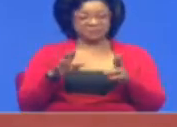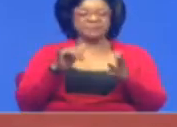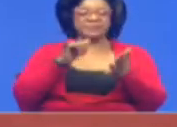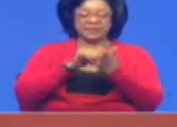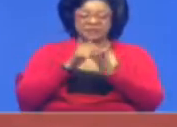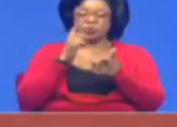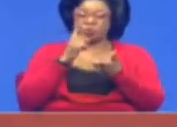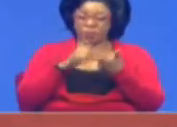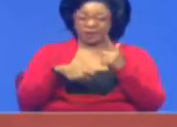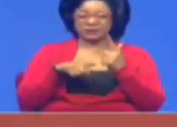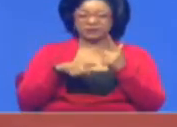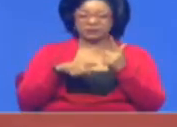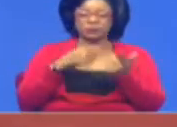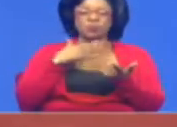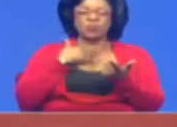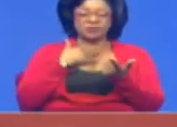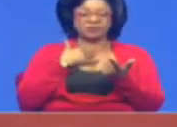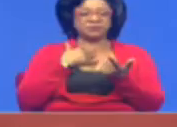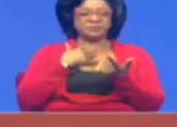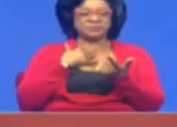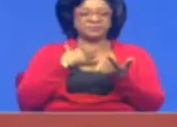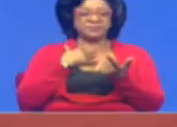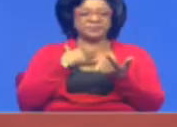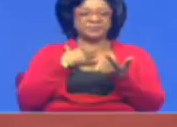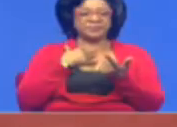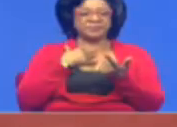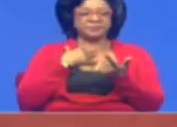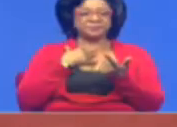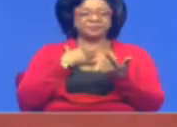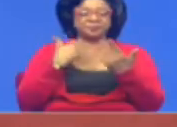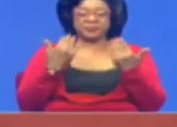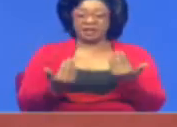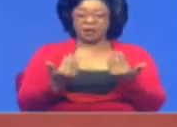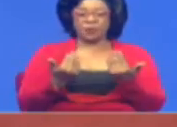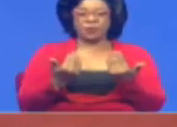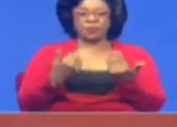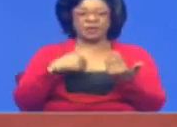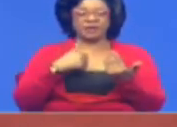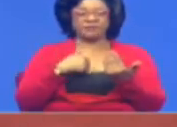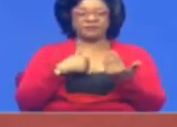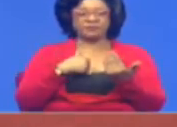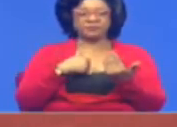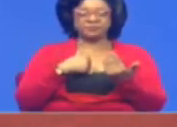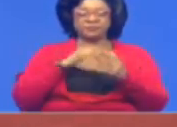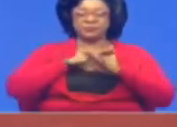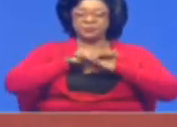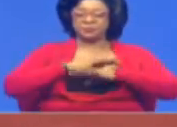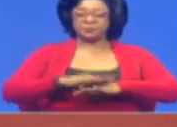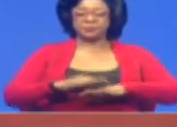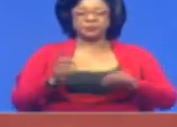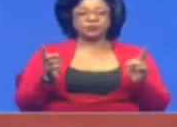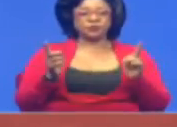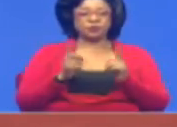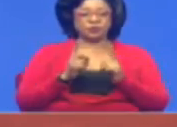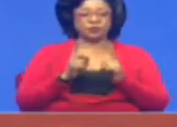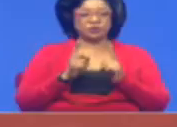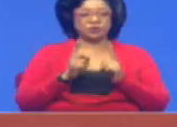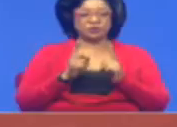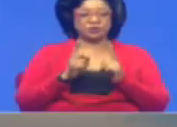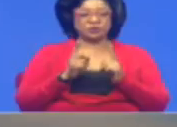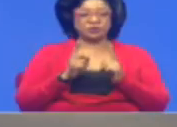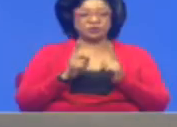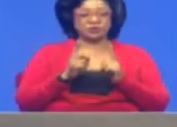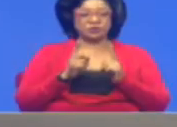dearly departed deserve. At this point, we now fly into our next break with these